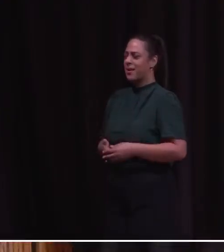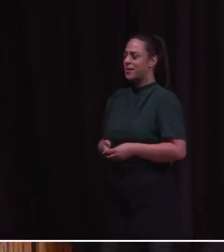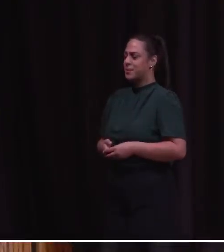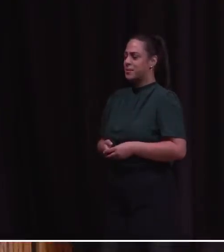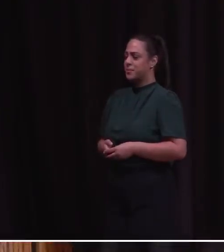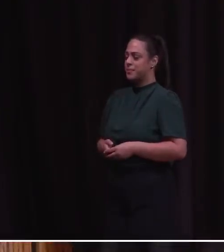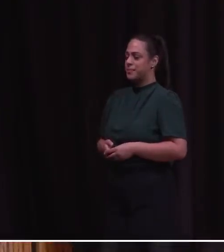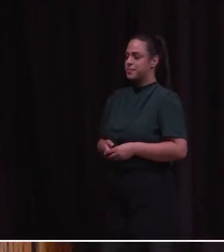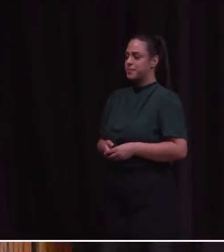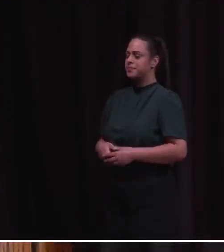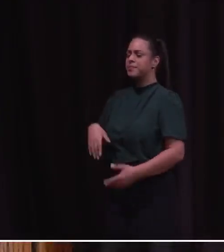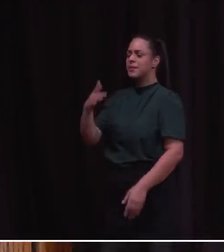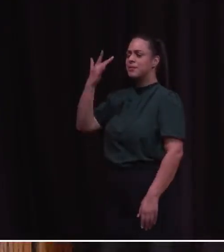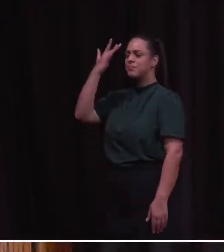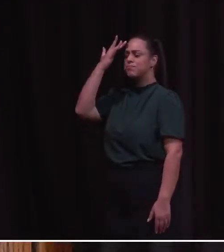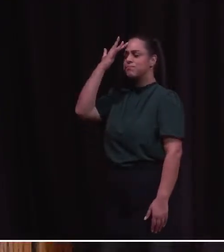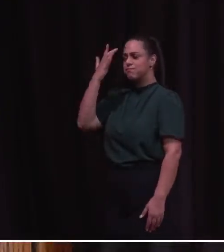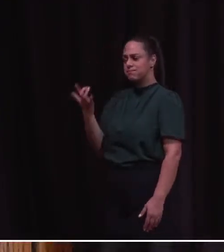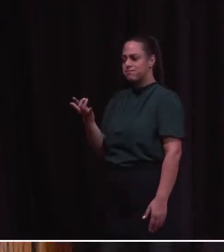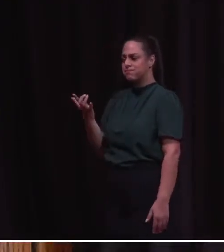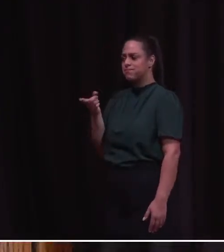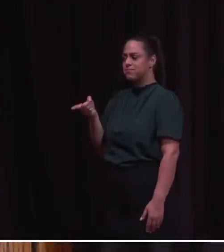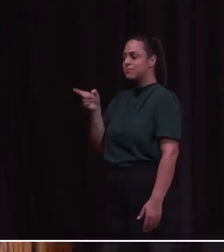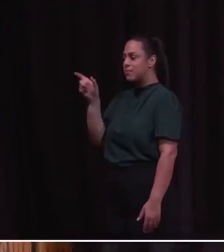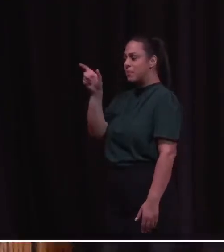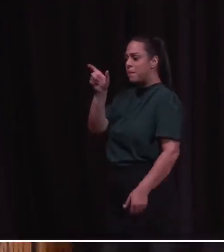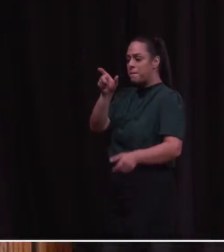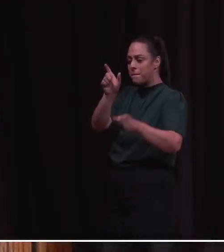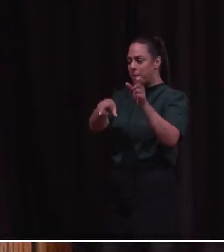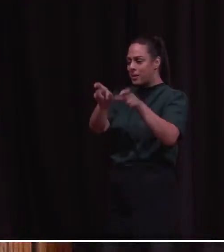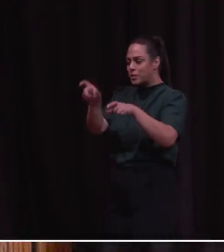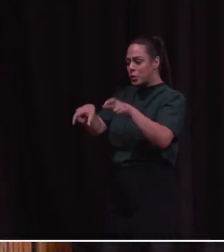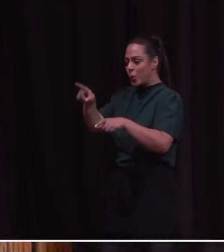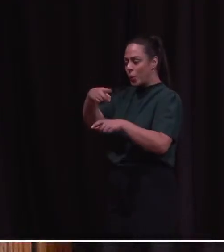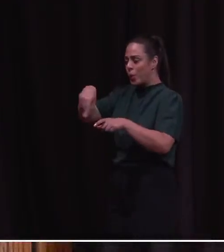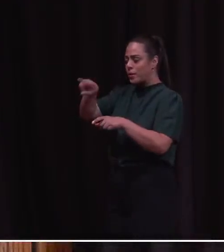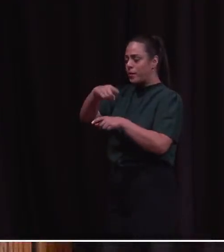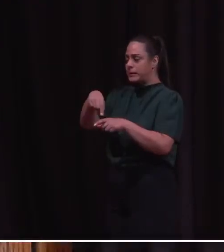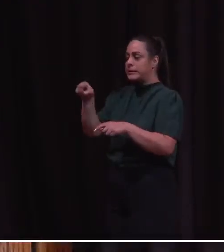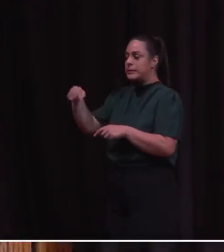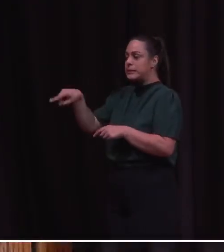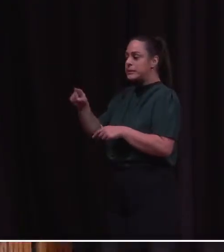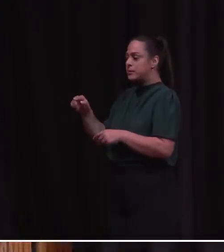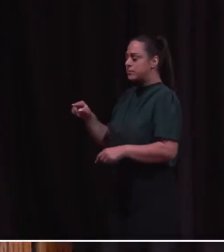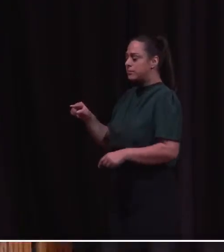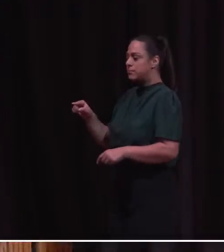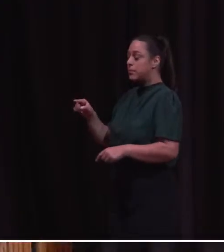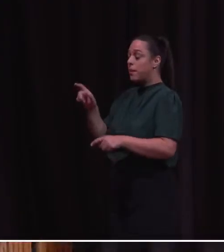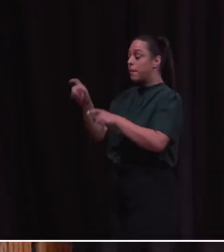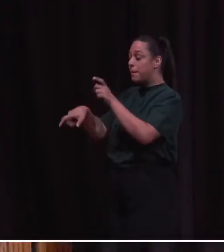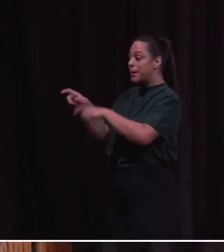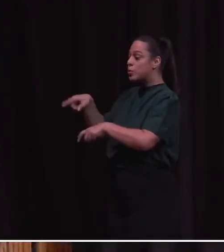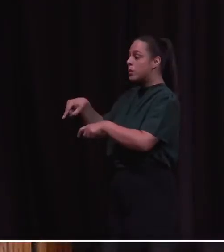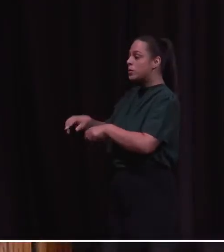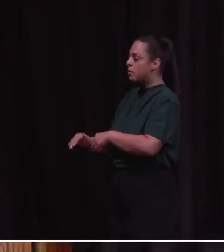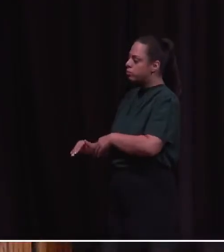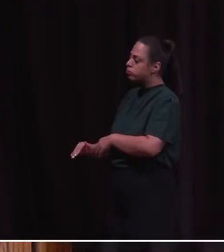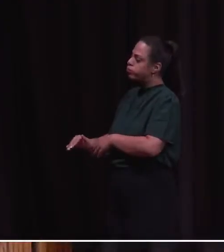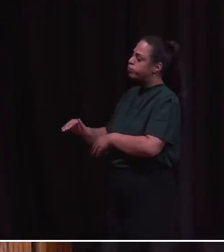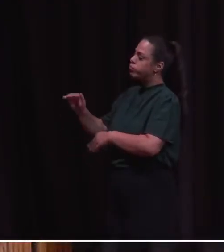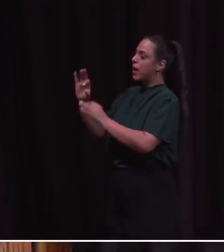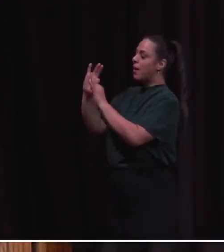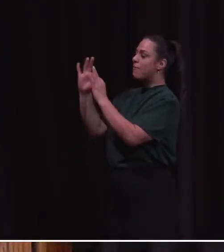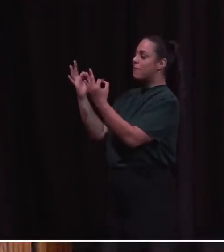Why is it that these young persons who have grown up in African families and spaces without ever being treated as